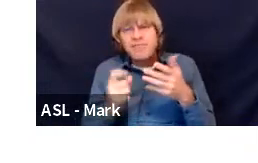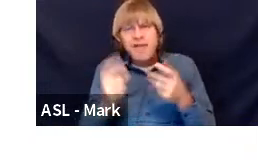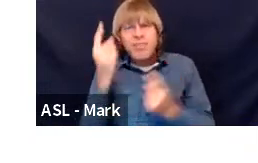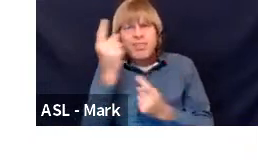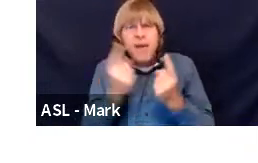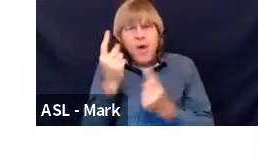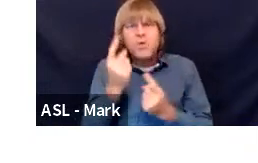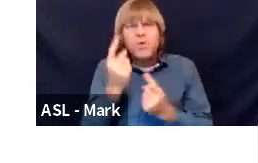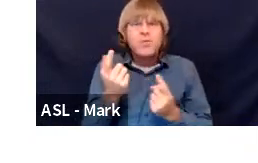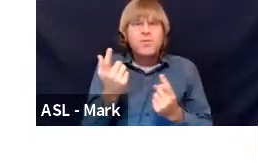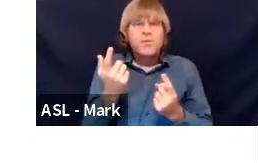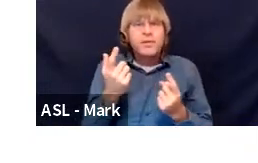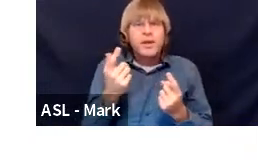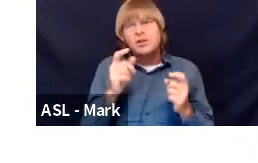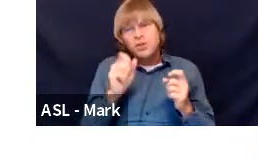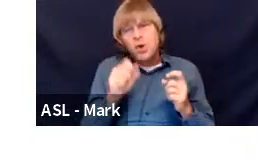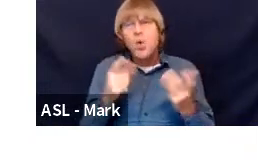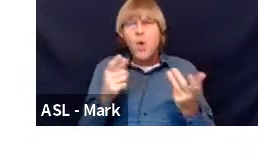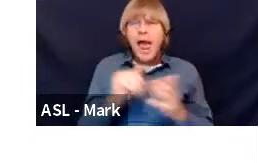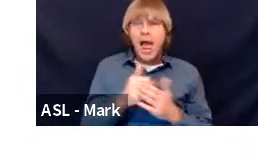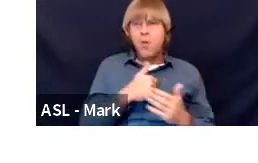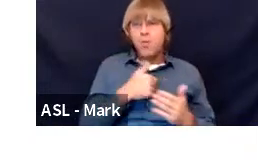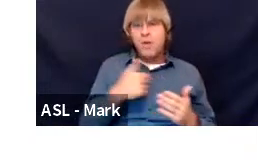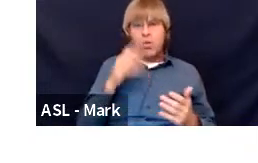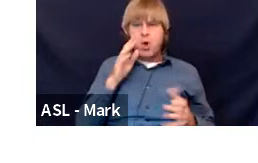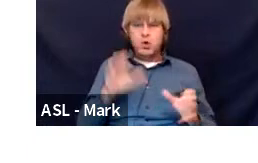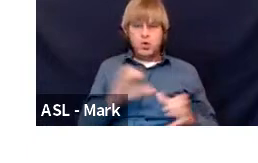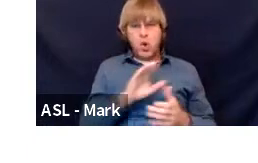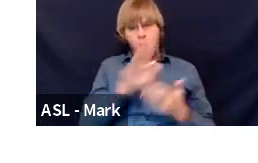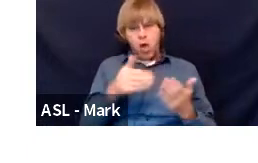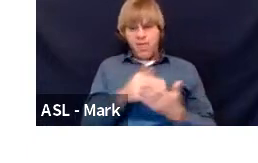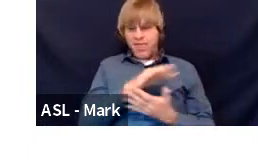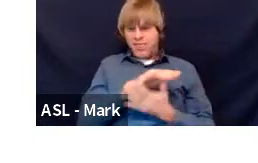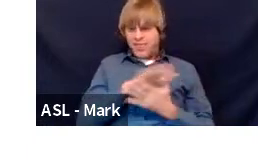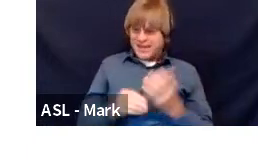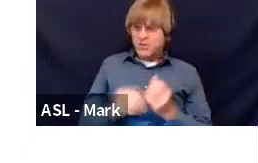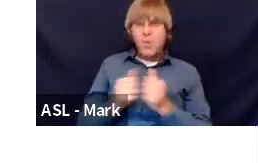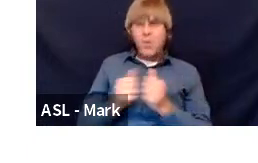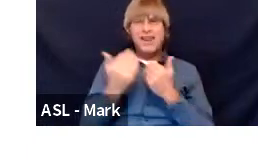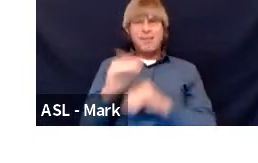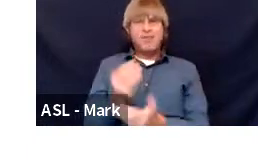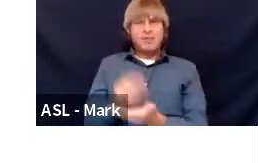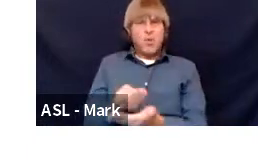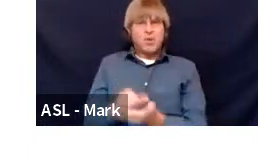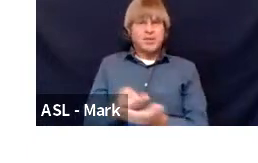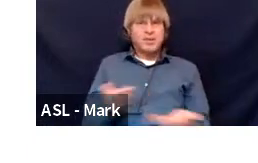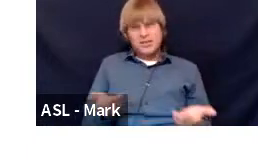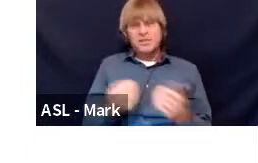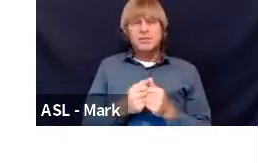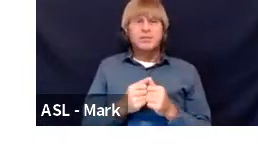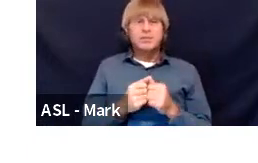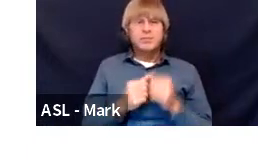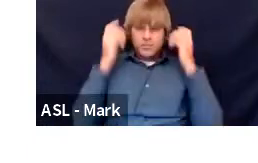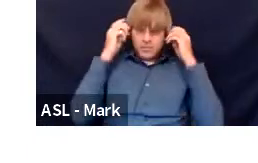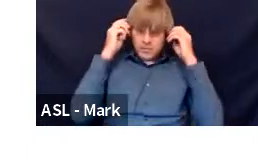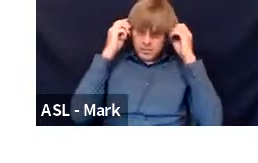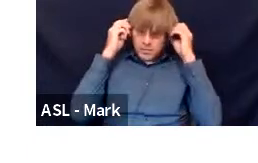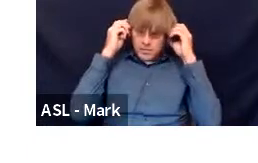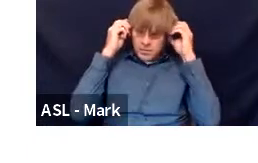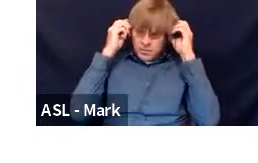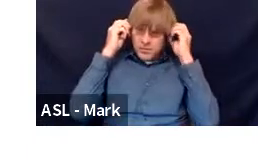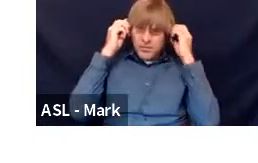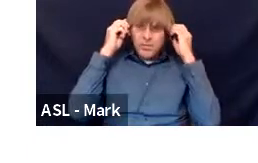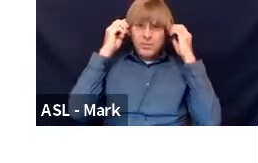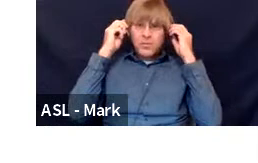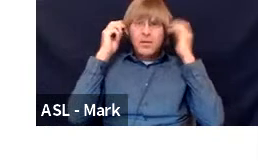considerations of, okay, how are we going to do all of this with limited resources, right? Like limited resources, like it may not